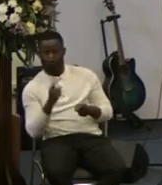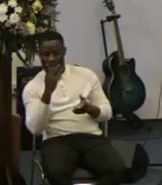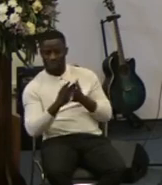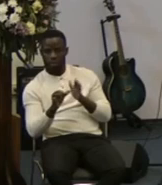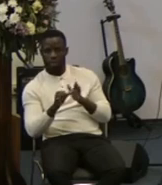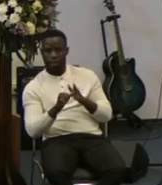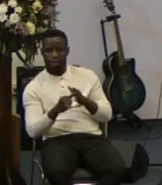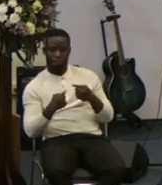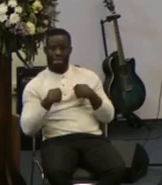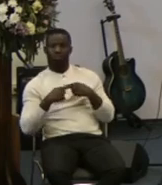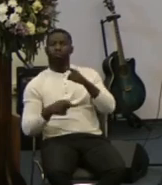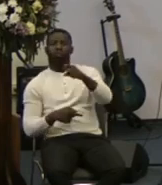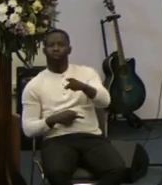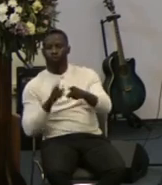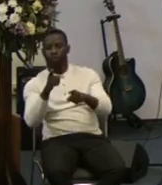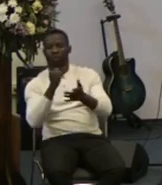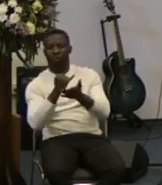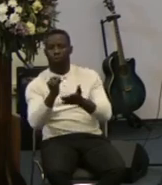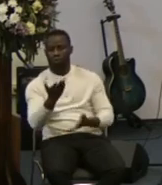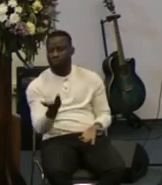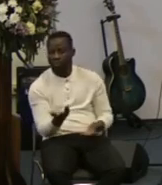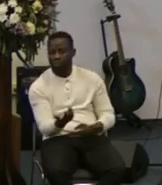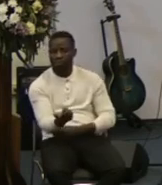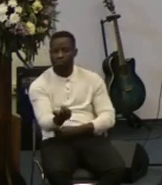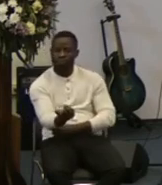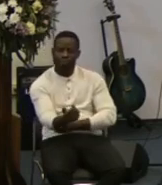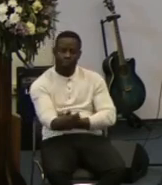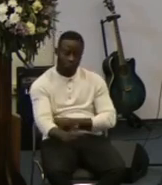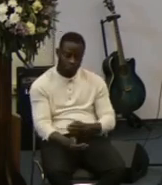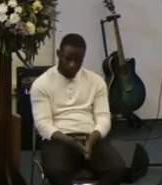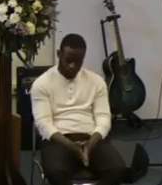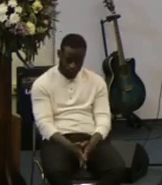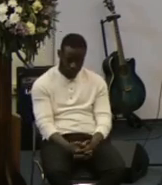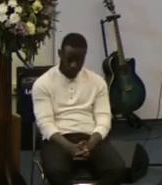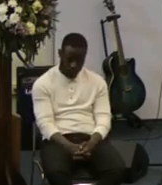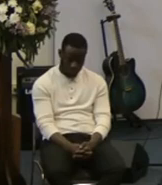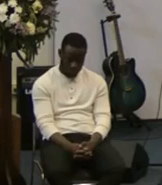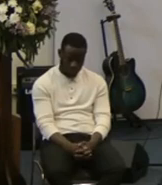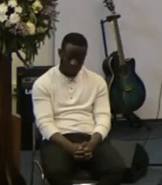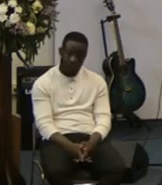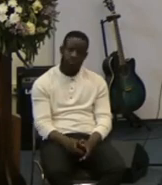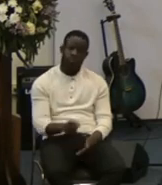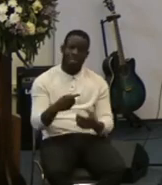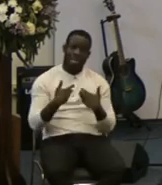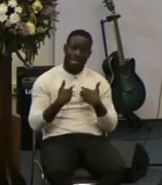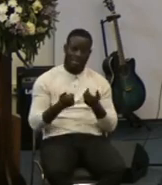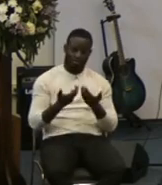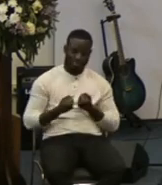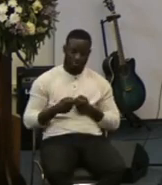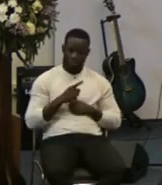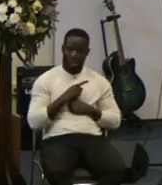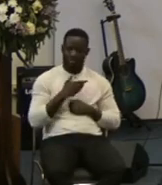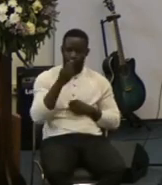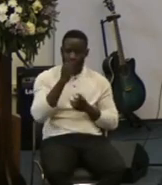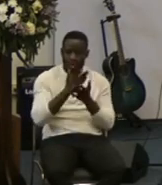lacking, not their faith that's lacking. It's your faith. You didn't get the healing because you didn't have